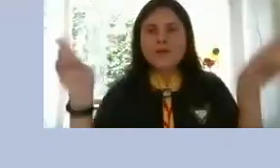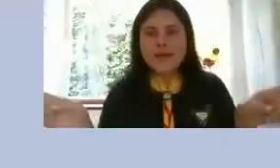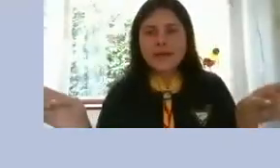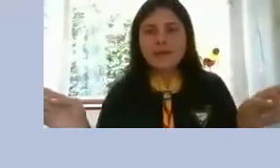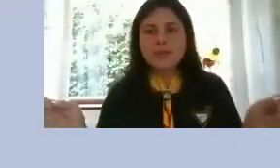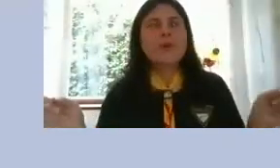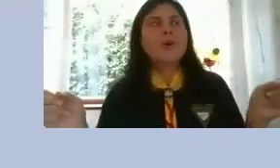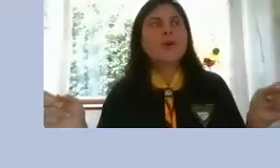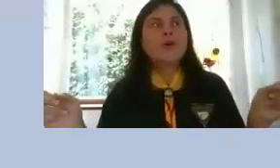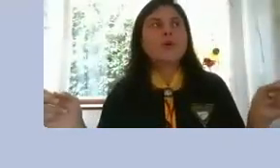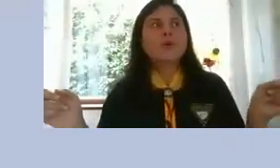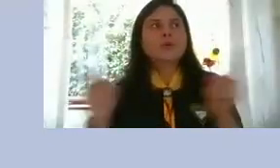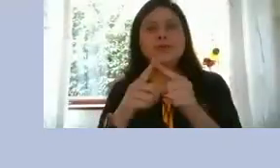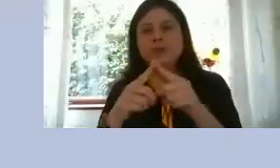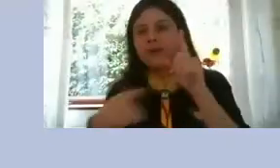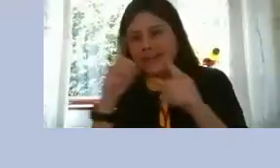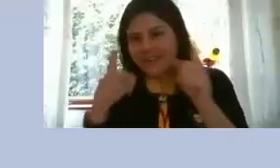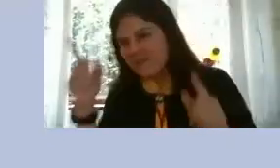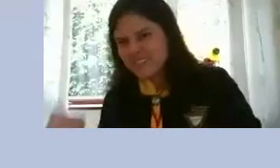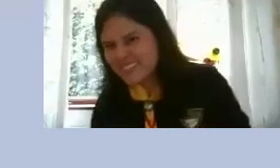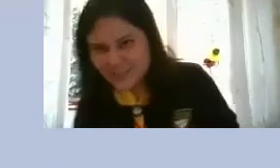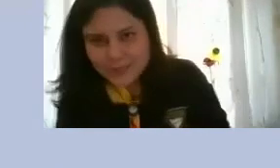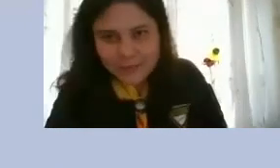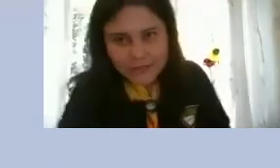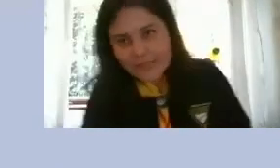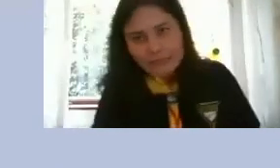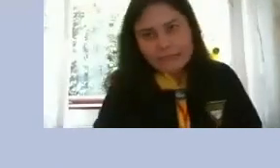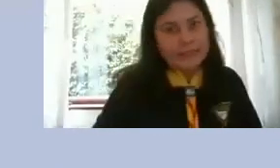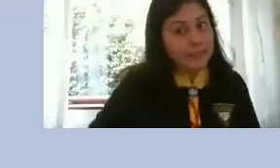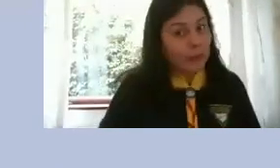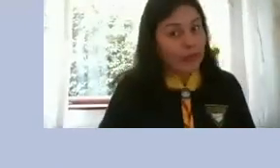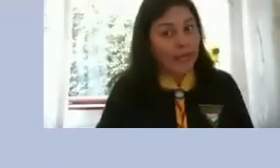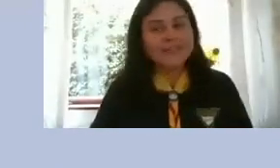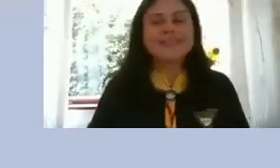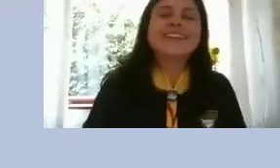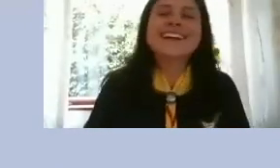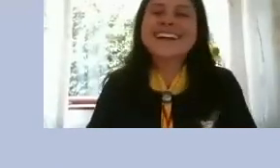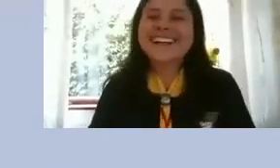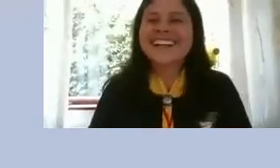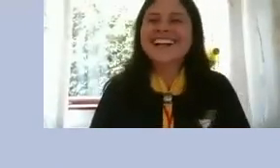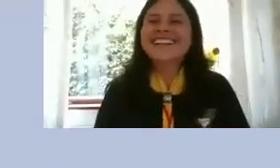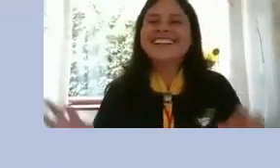rainbow, rainbow two. Okay, let me sing all together because that went so bad.